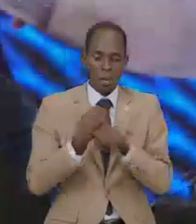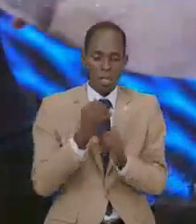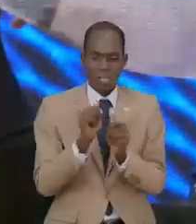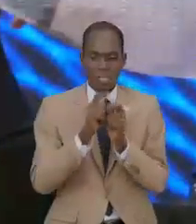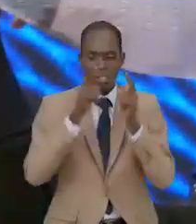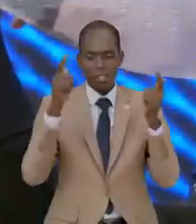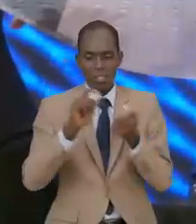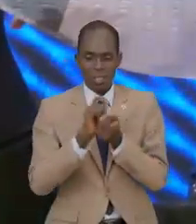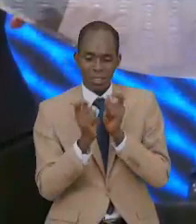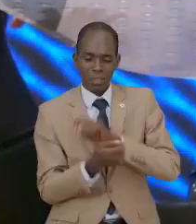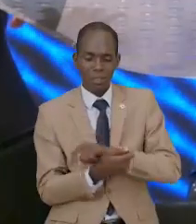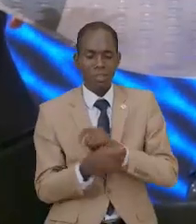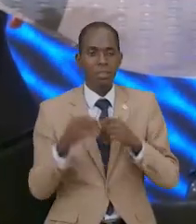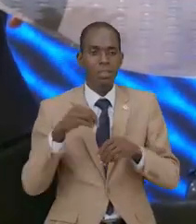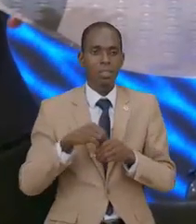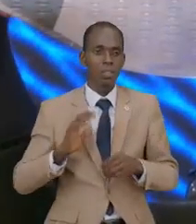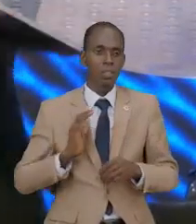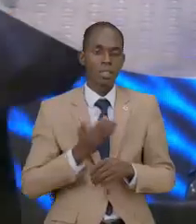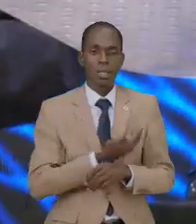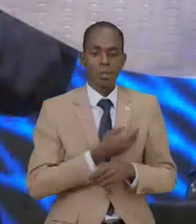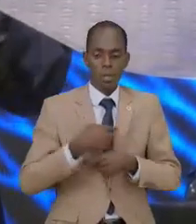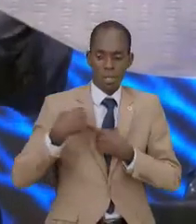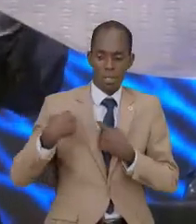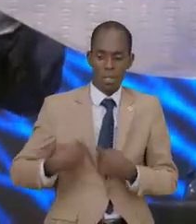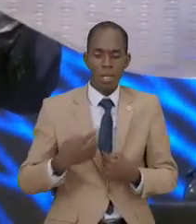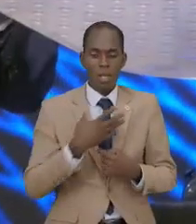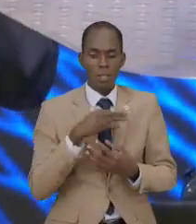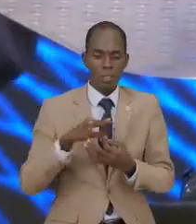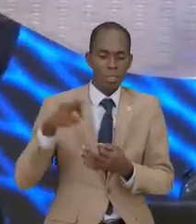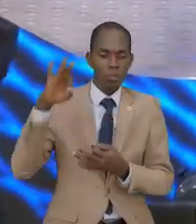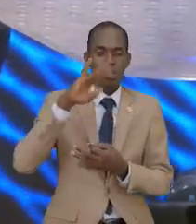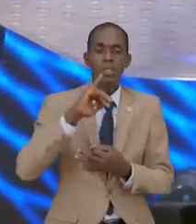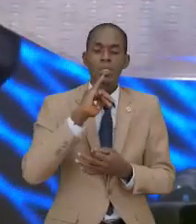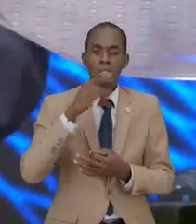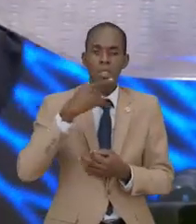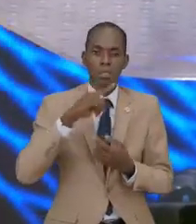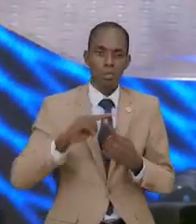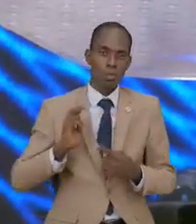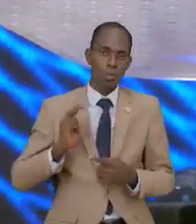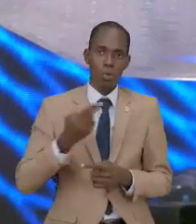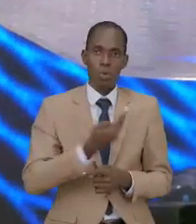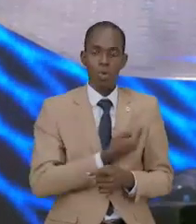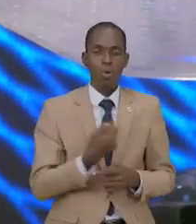change, a great transformation in our hearts. And the Spirit is bearing witness. We